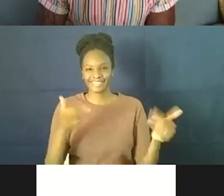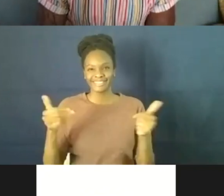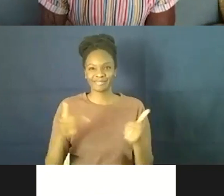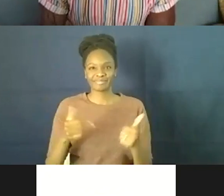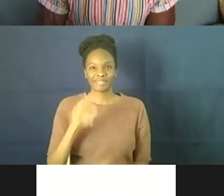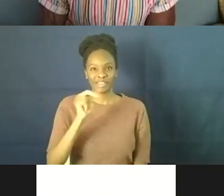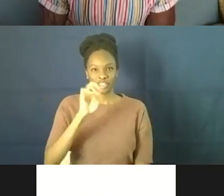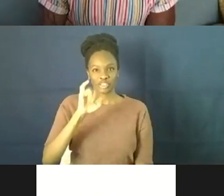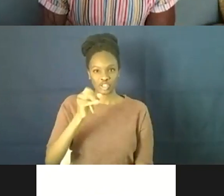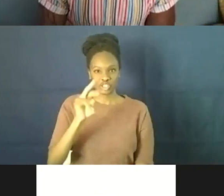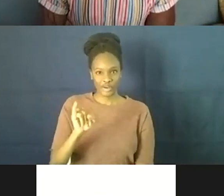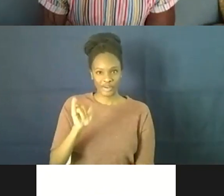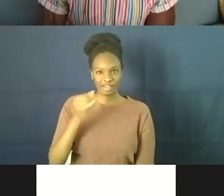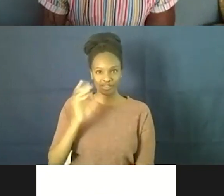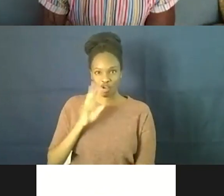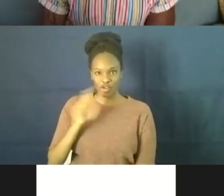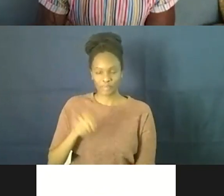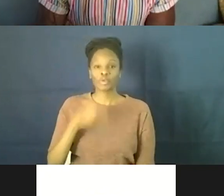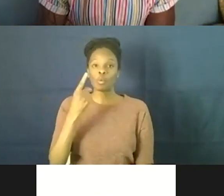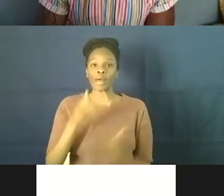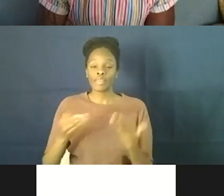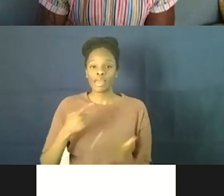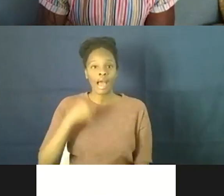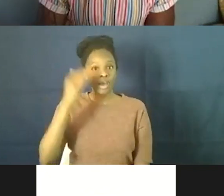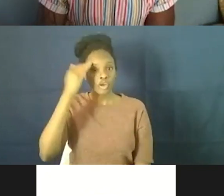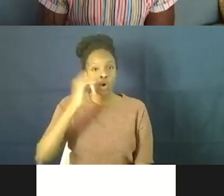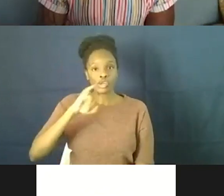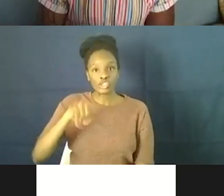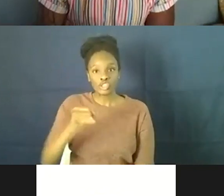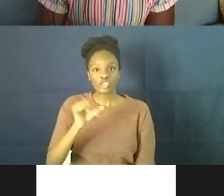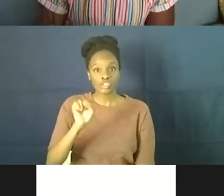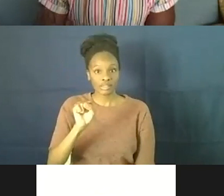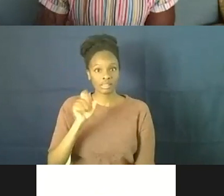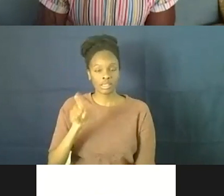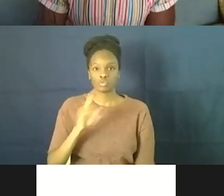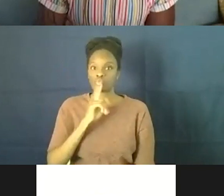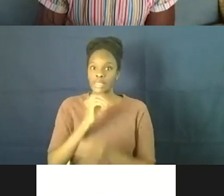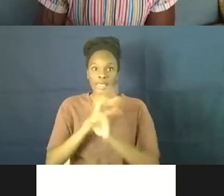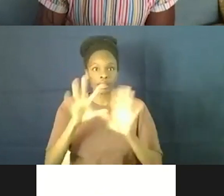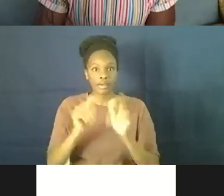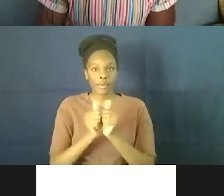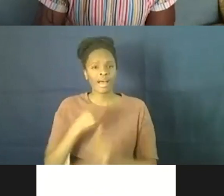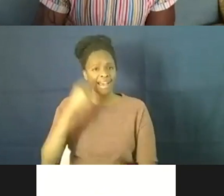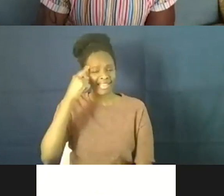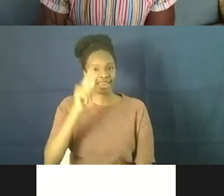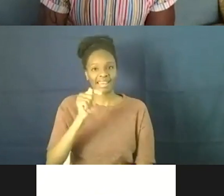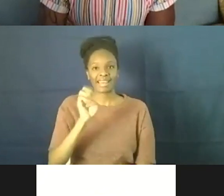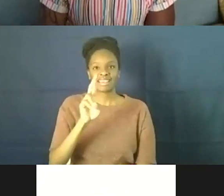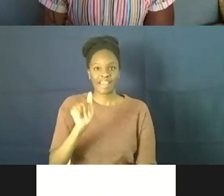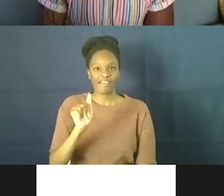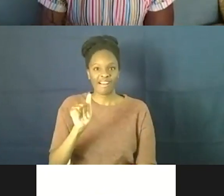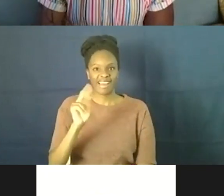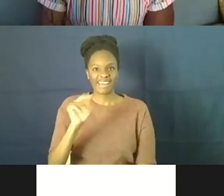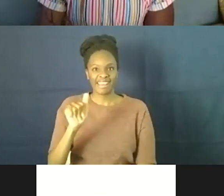One of the things that I know Justin was pretty clear on, and I think that Terranea was a good setting for it, is this whole